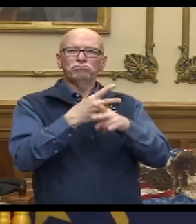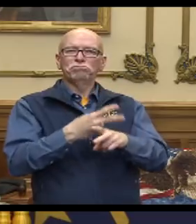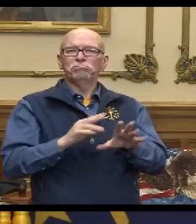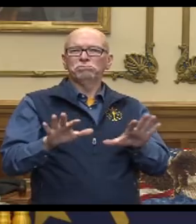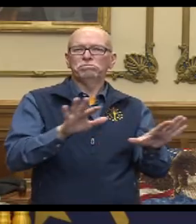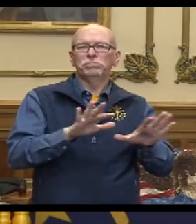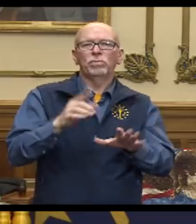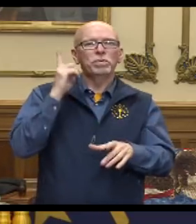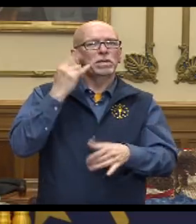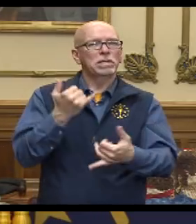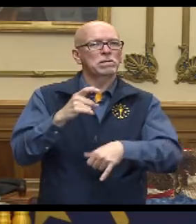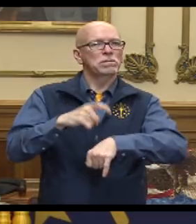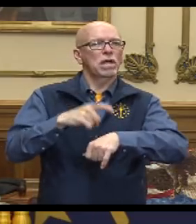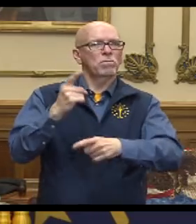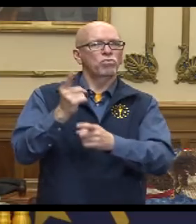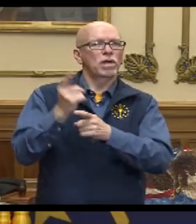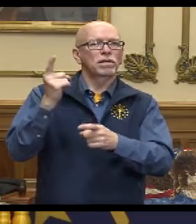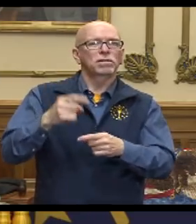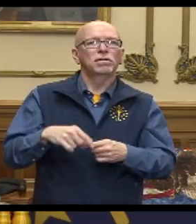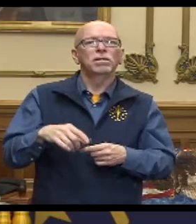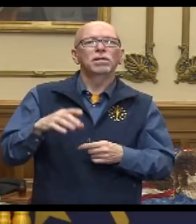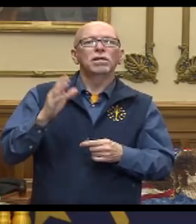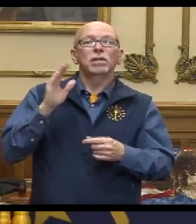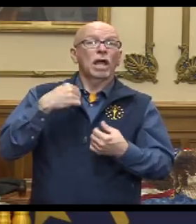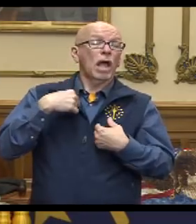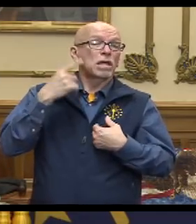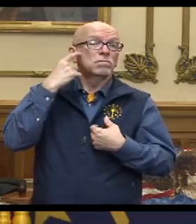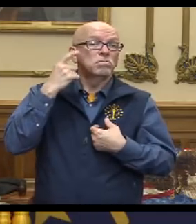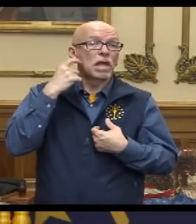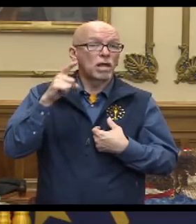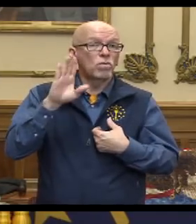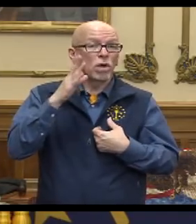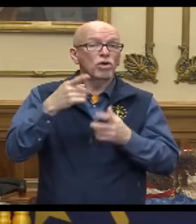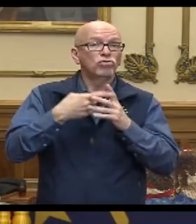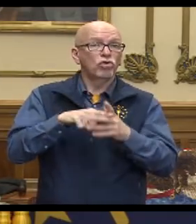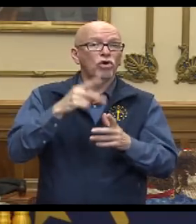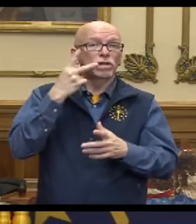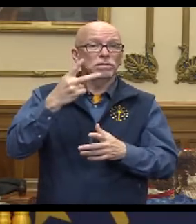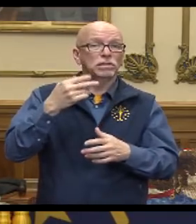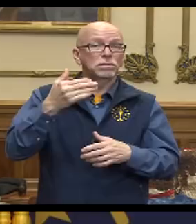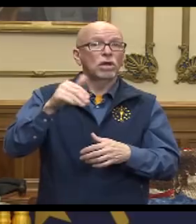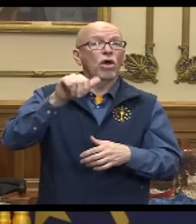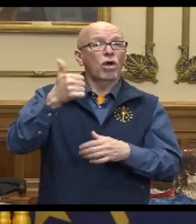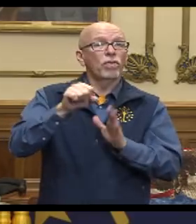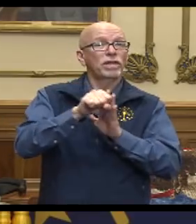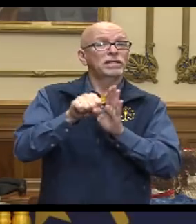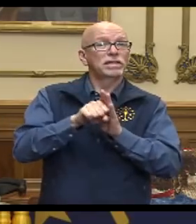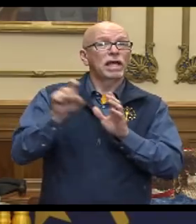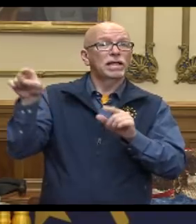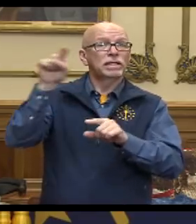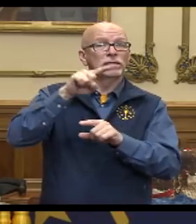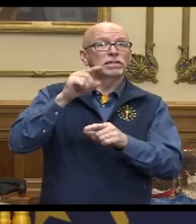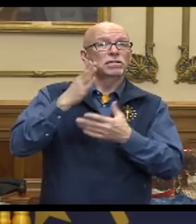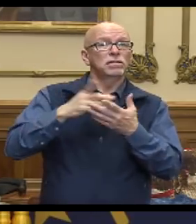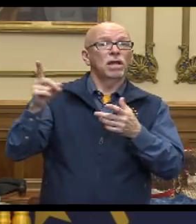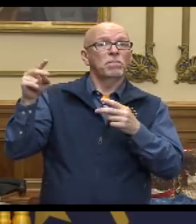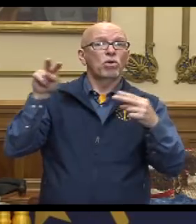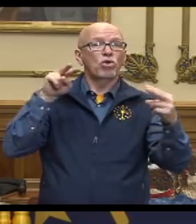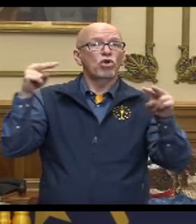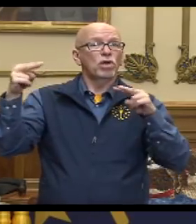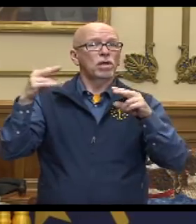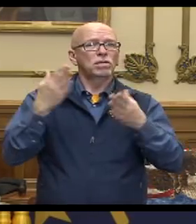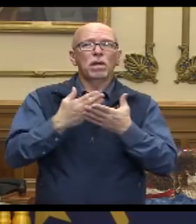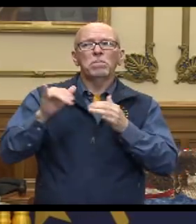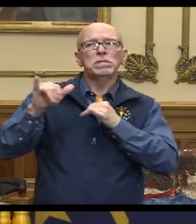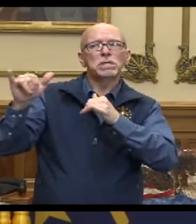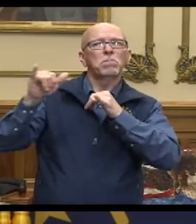we got the timing right. By the way, you're going to start to see, I suspect, other states who are looking at similar